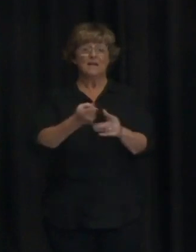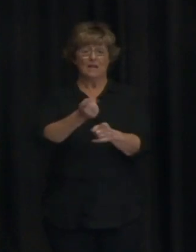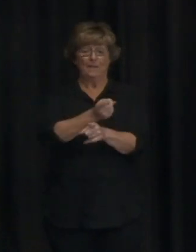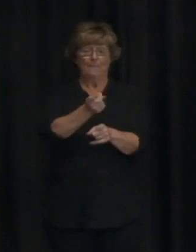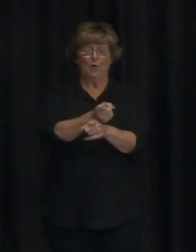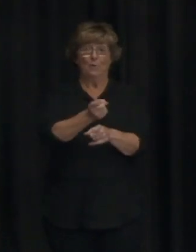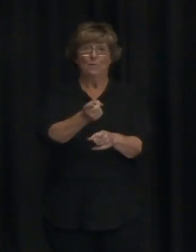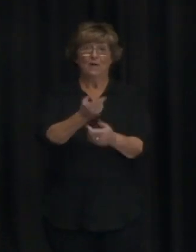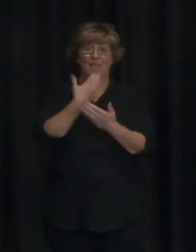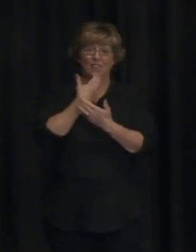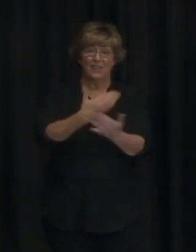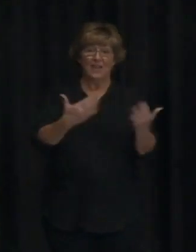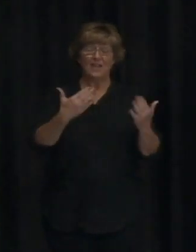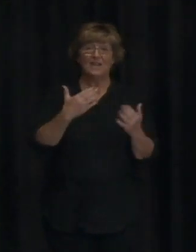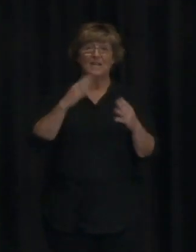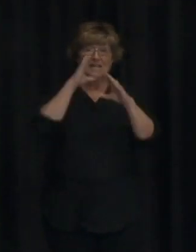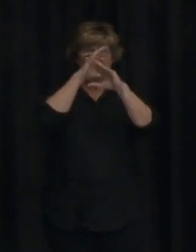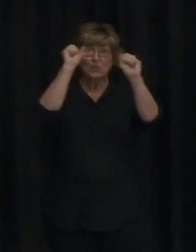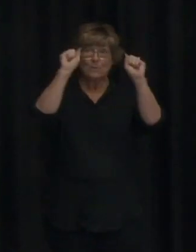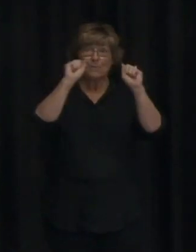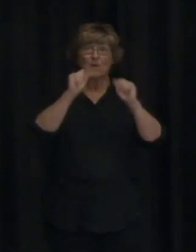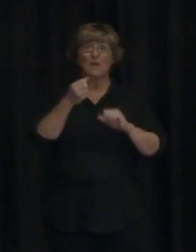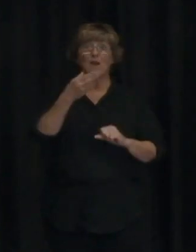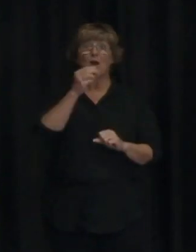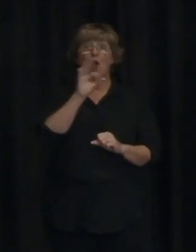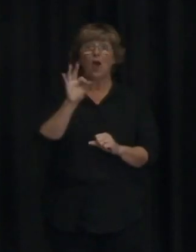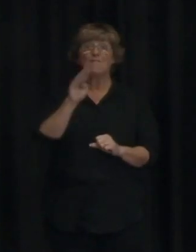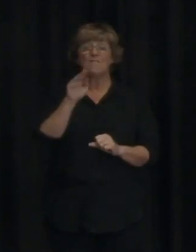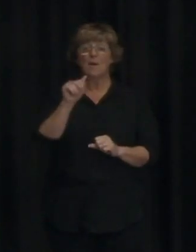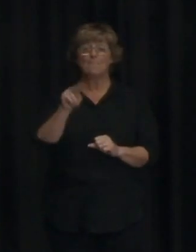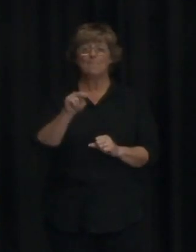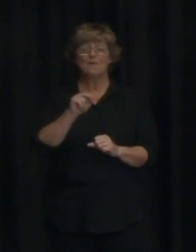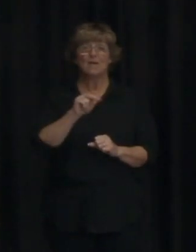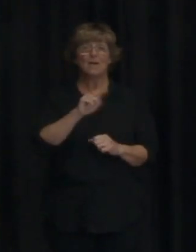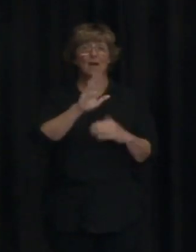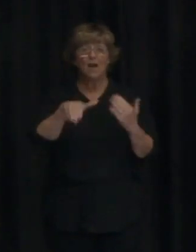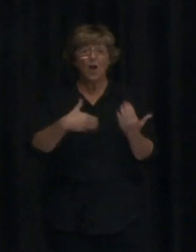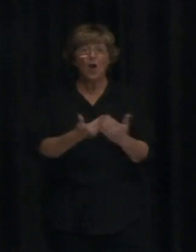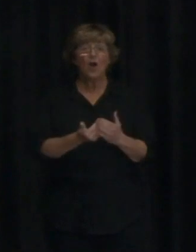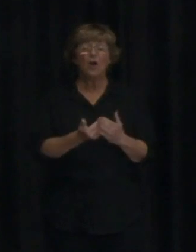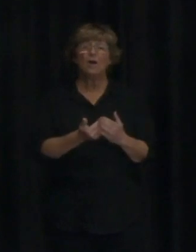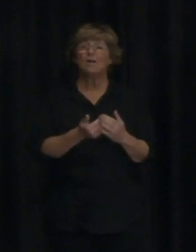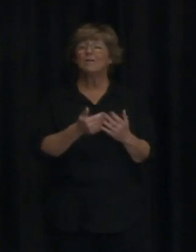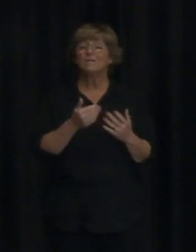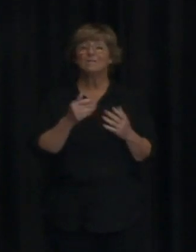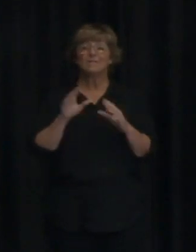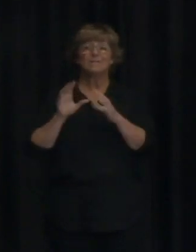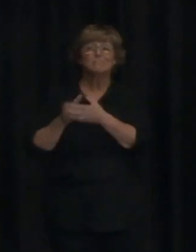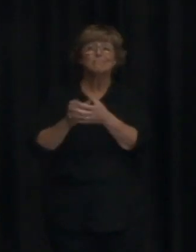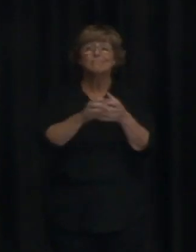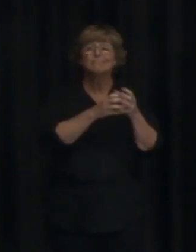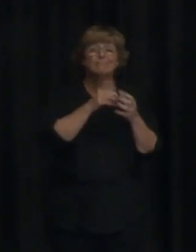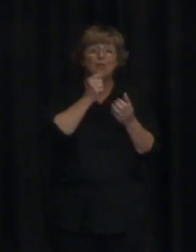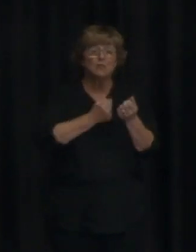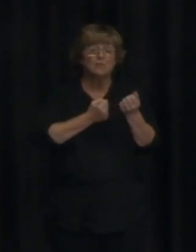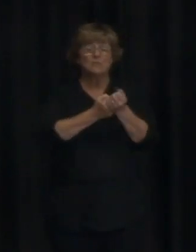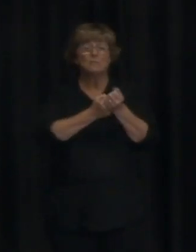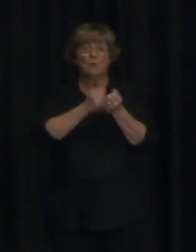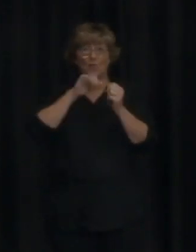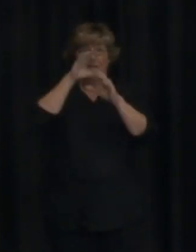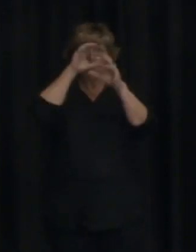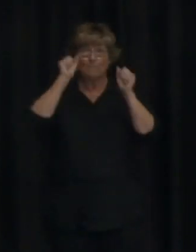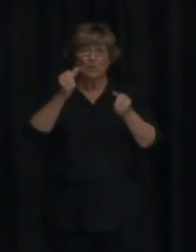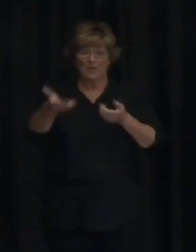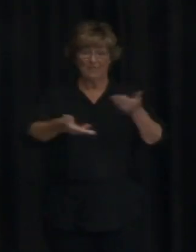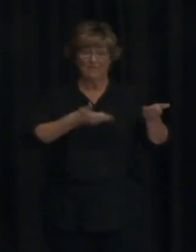by thanking the superintendent, Superintendent Hoffman, and all the bargaining units that are here, and the spirit to which the superintendent